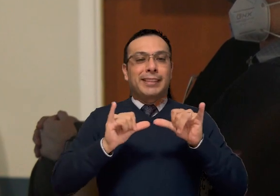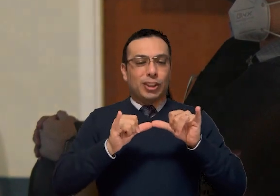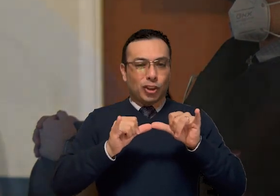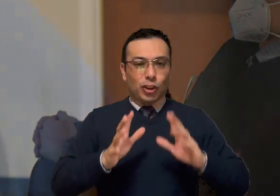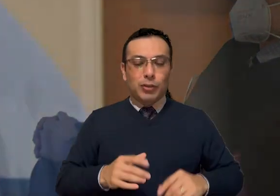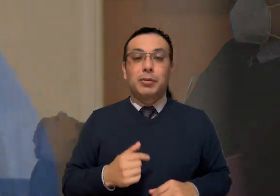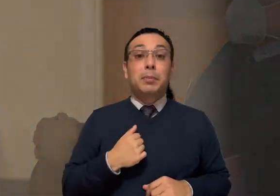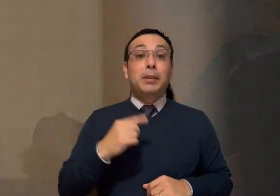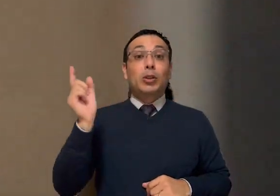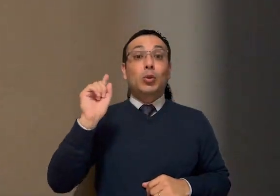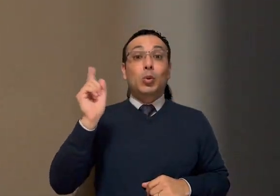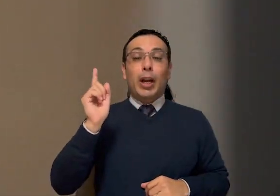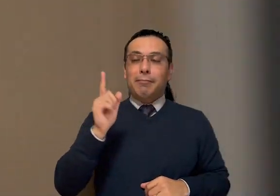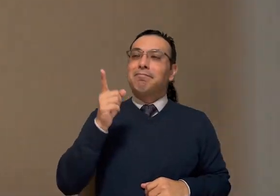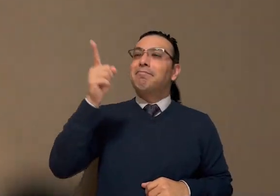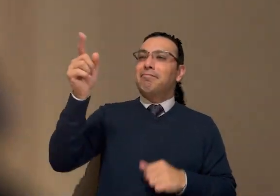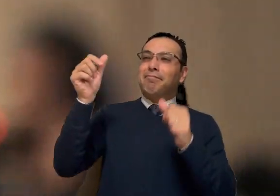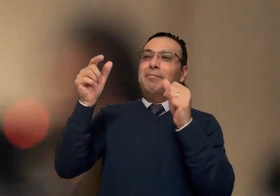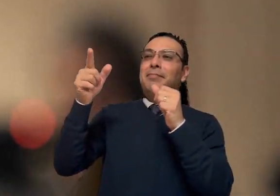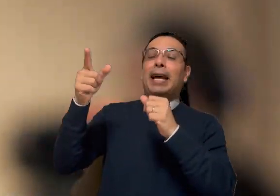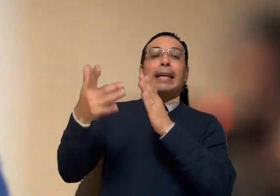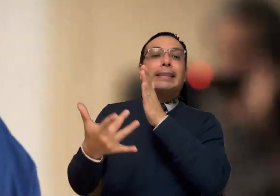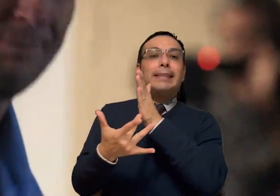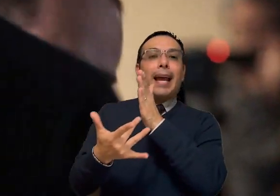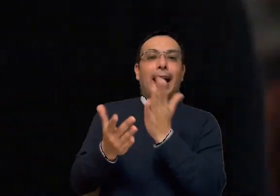of the cable route.